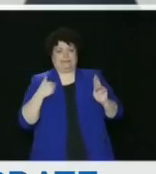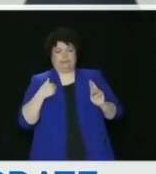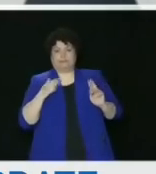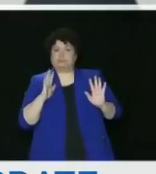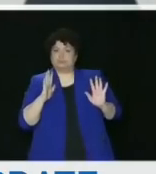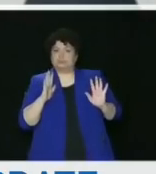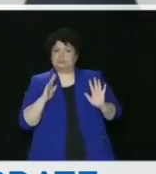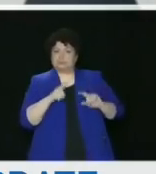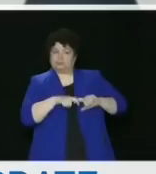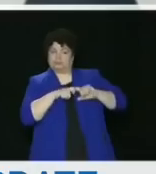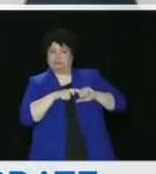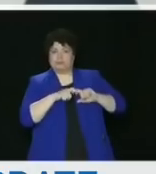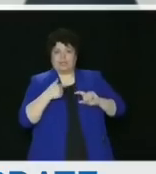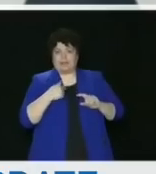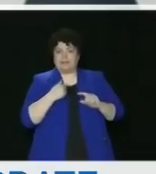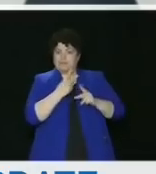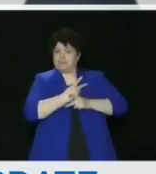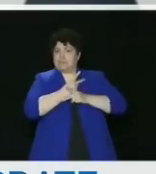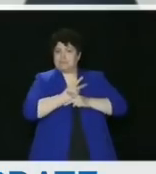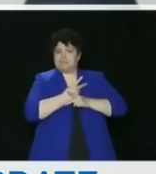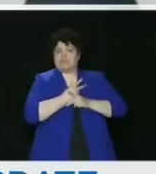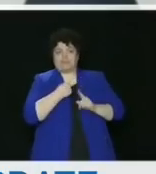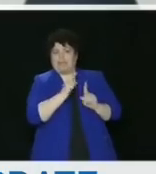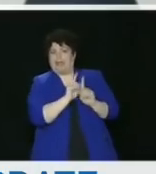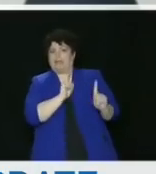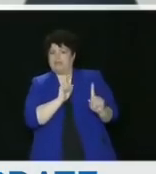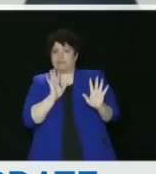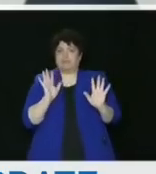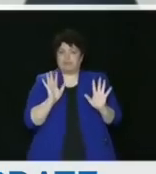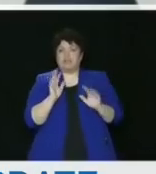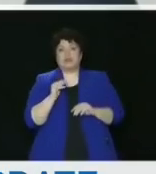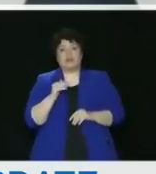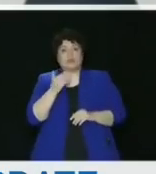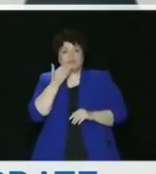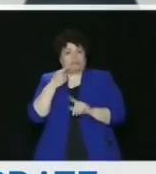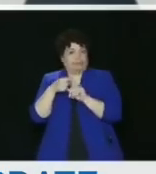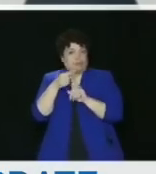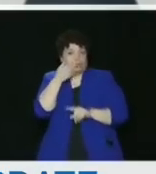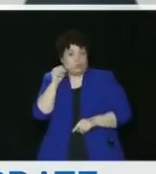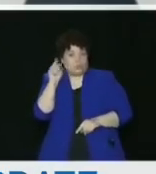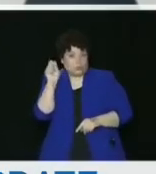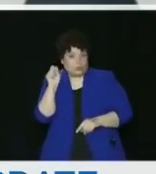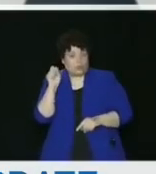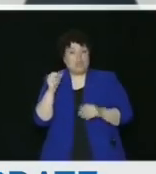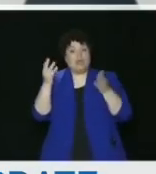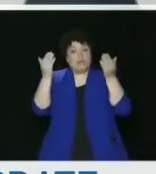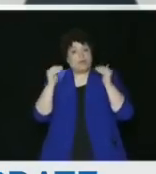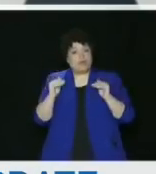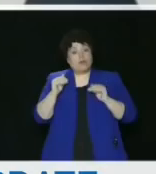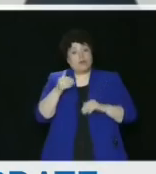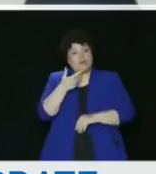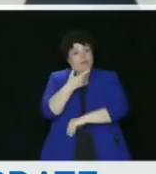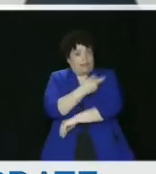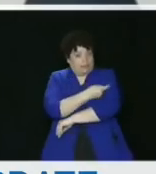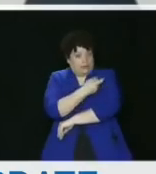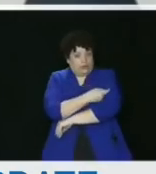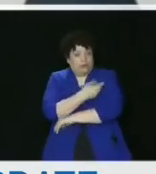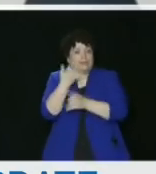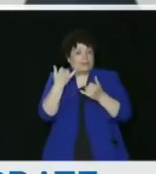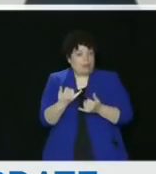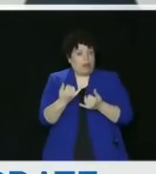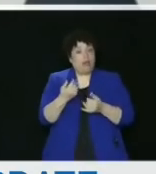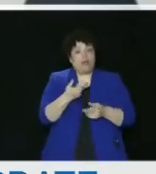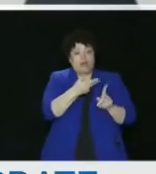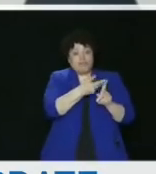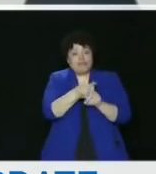they take individual precautions, we can react, and that's good news. The other good thing is that vaccination is rolling